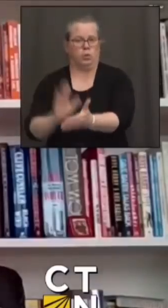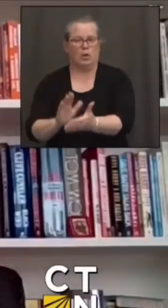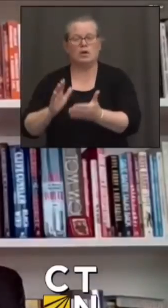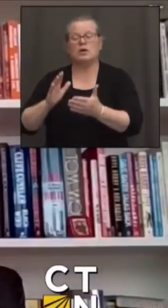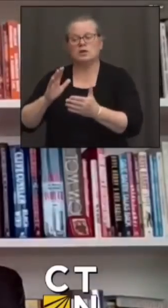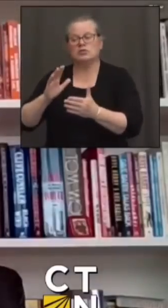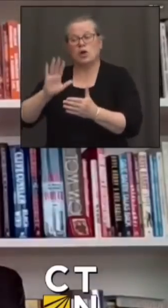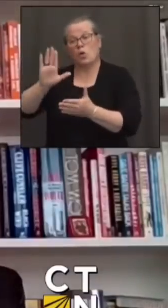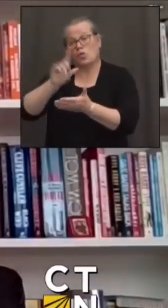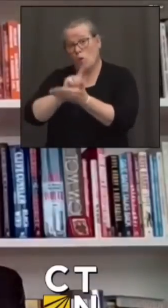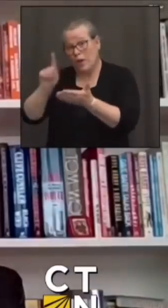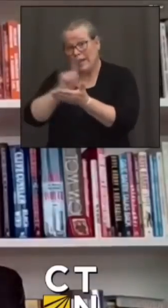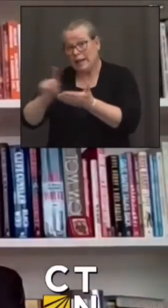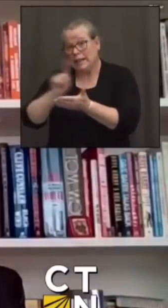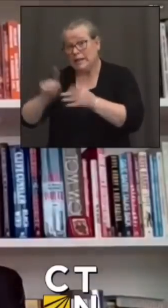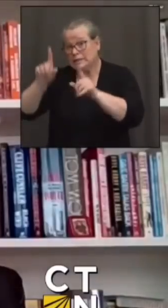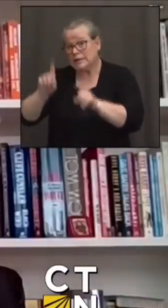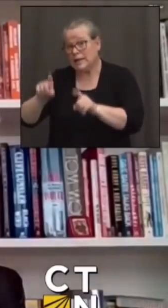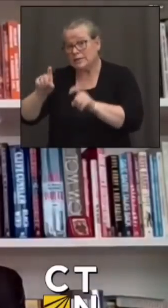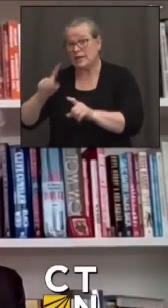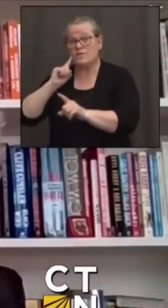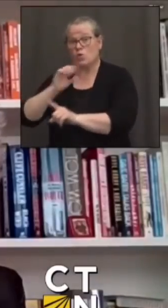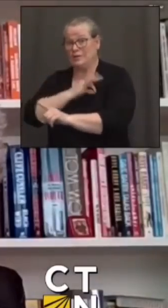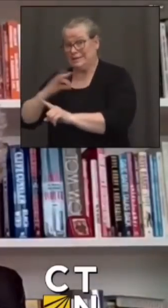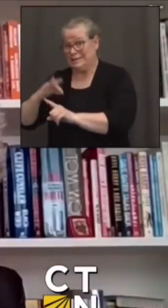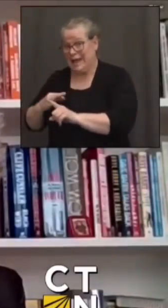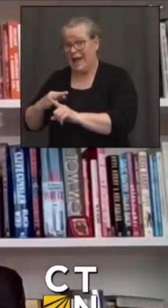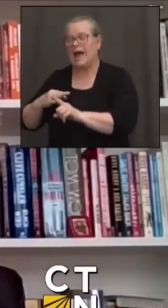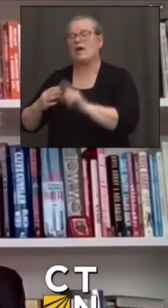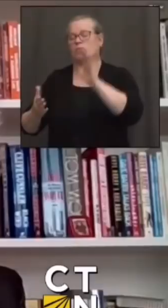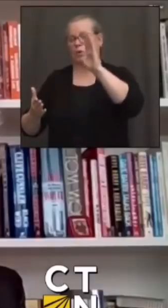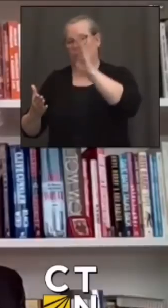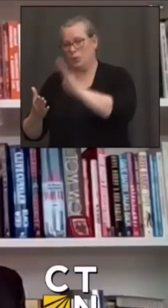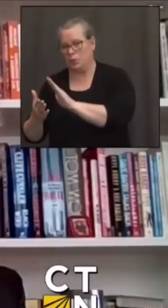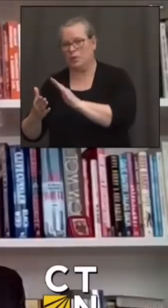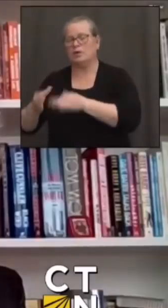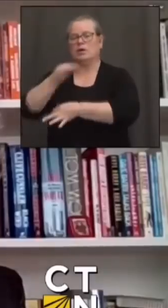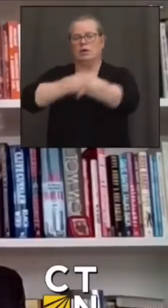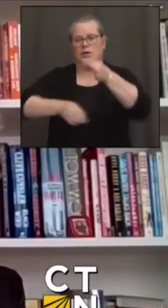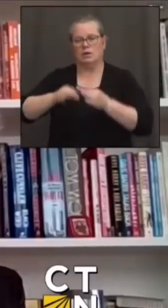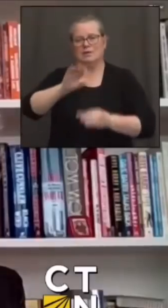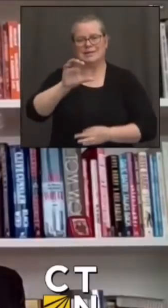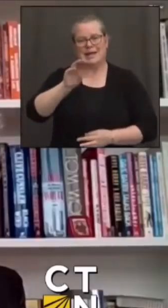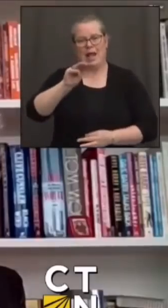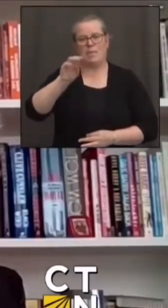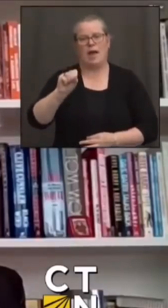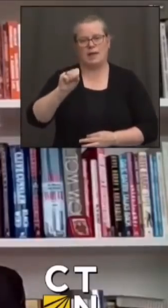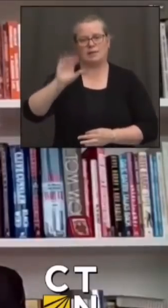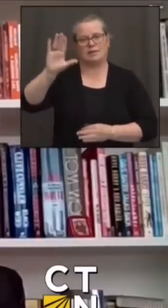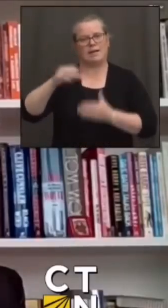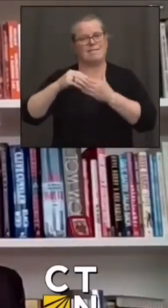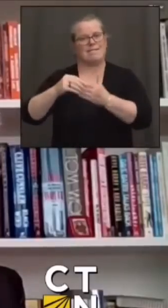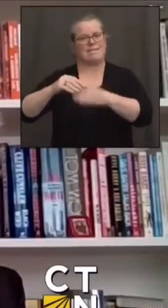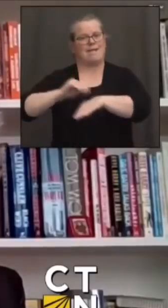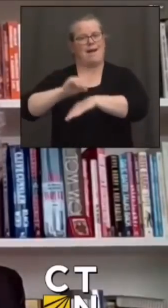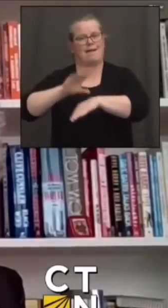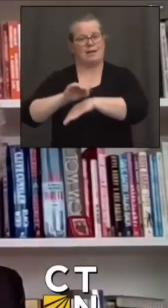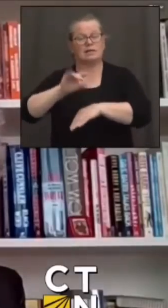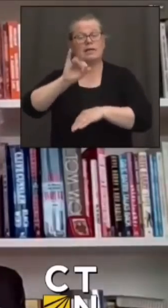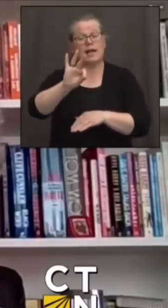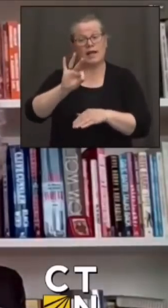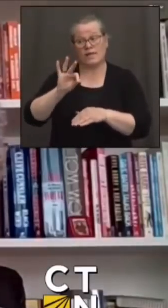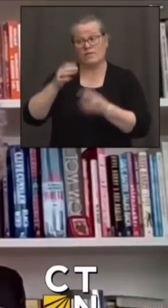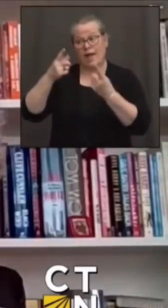weekly testing requirement for staff, and we're following the CMS guidance, which is if you're in a county with